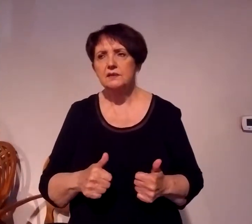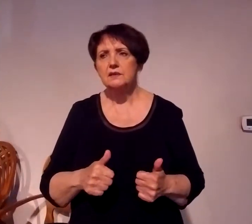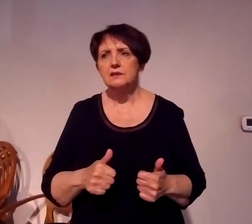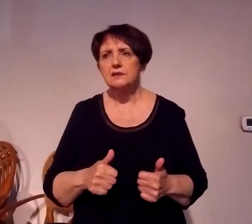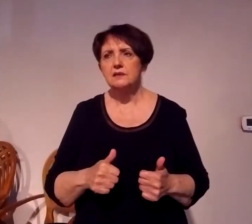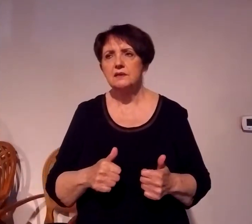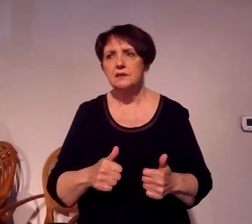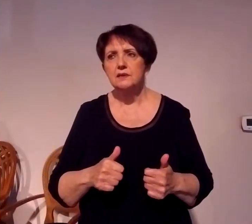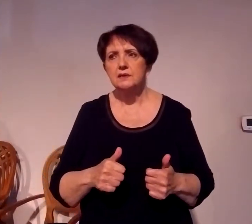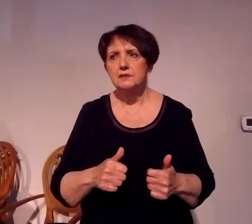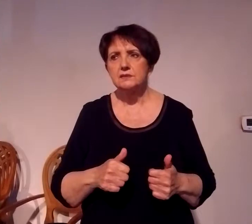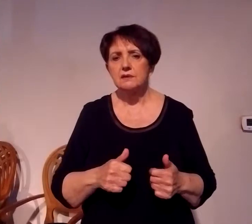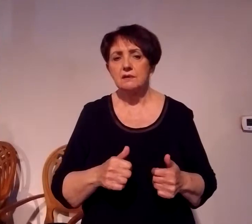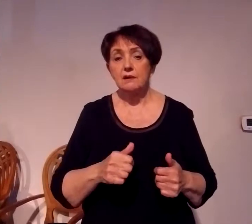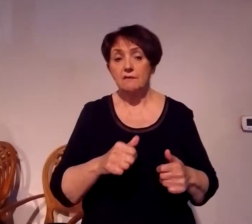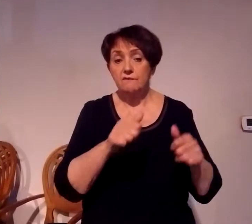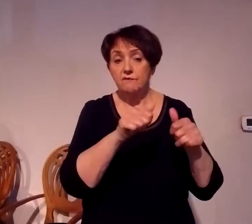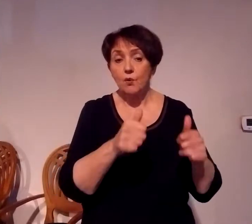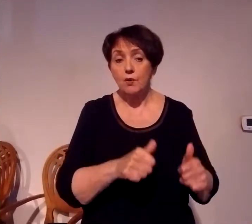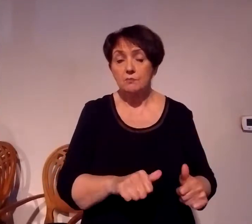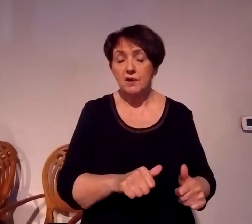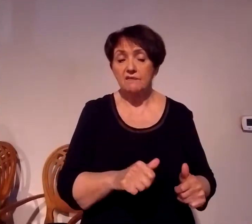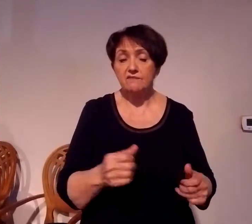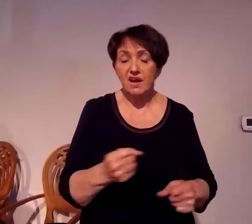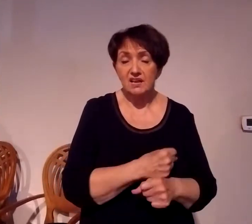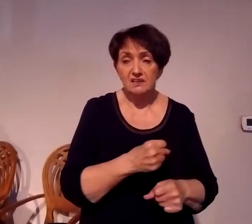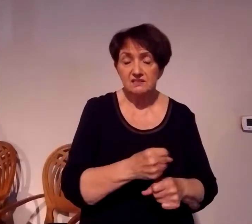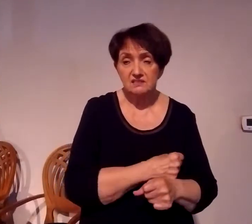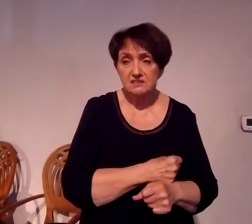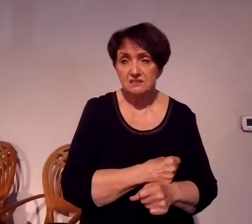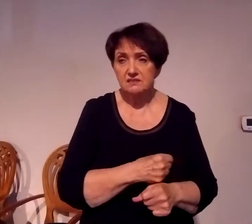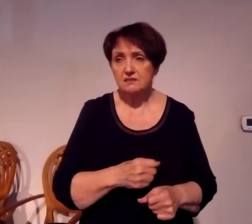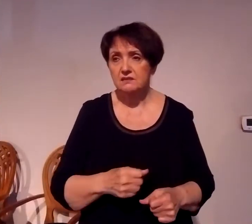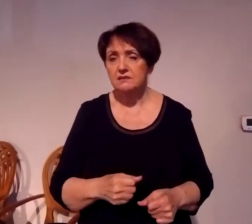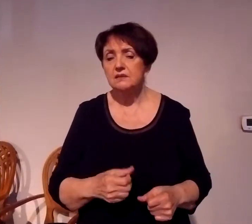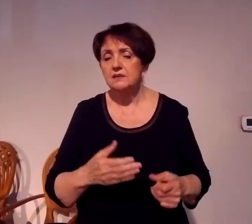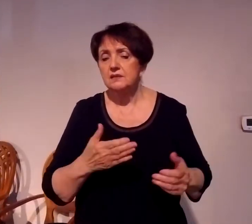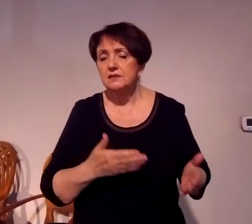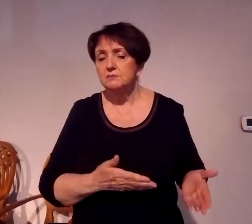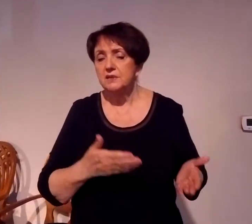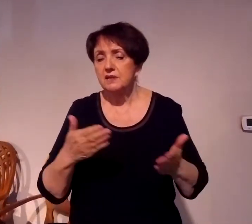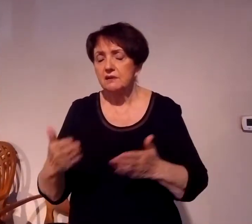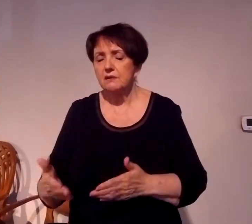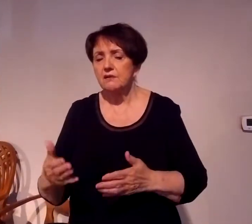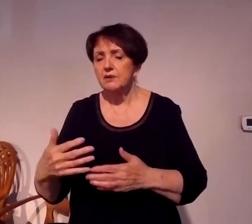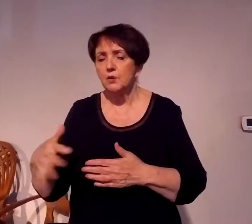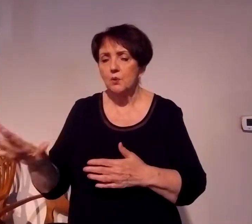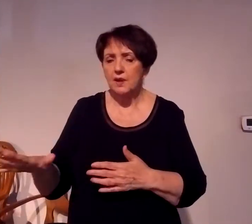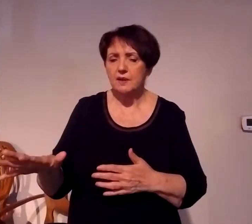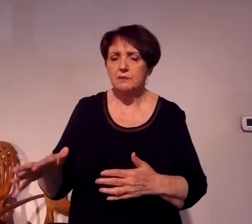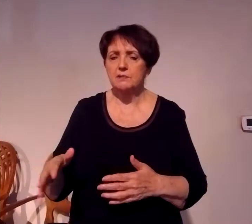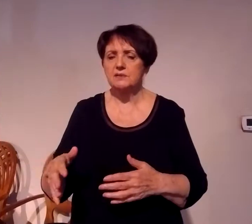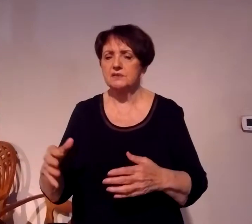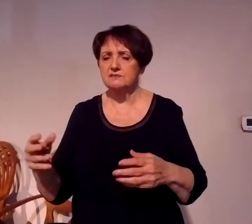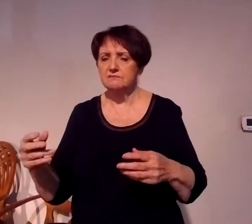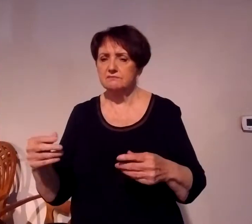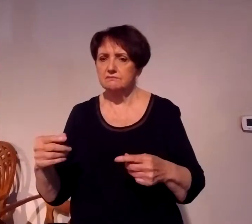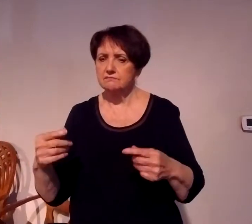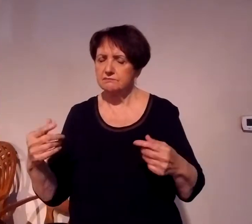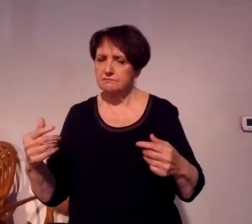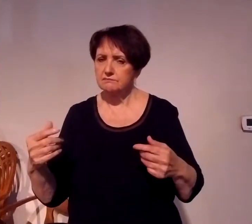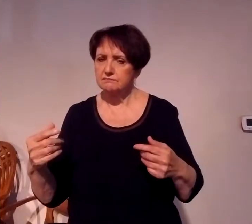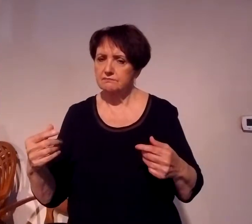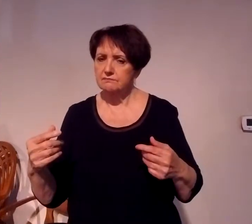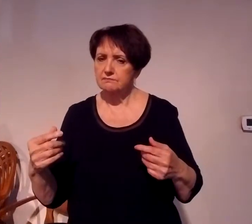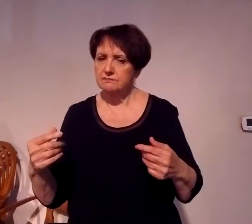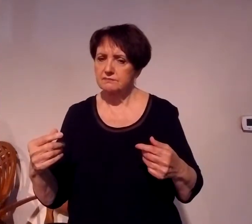innate violence. To allow oneself to be carried away by the multitude of conflicting concerns, to surrender to